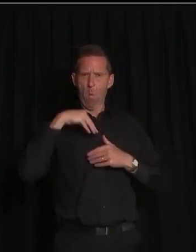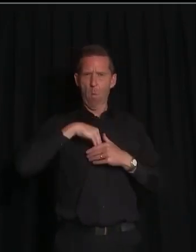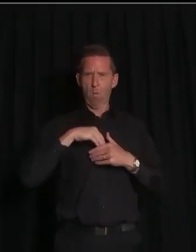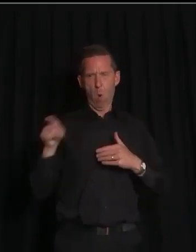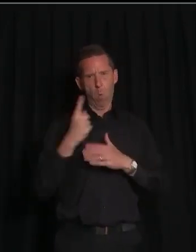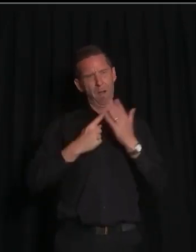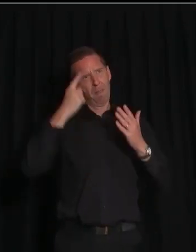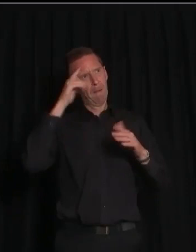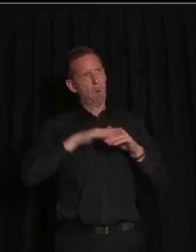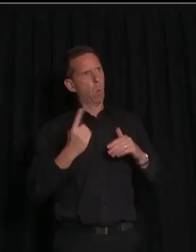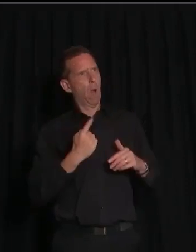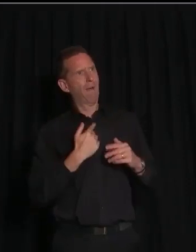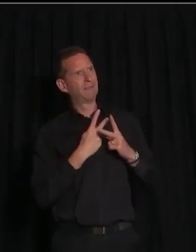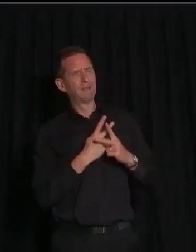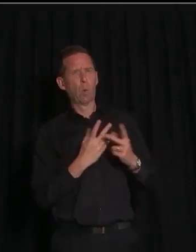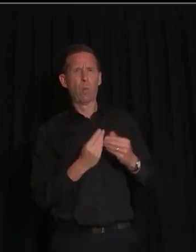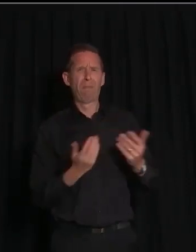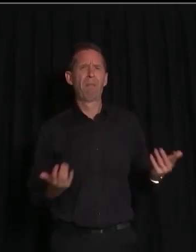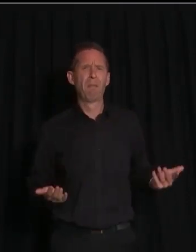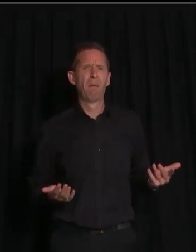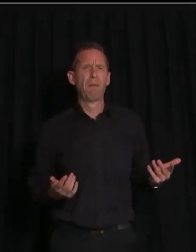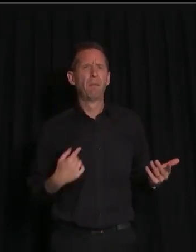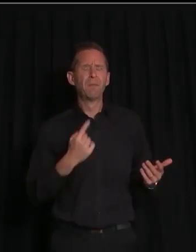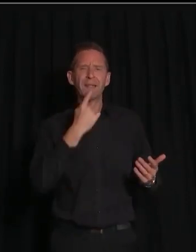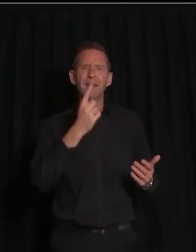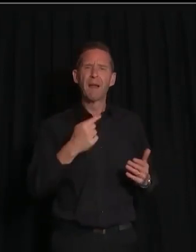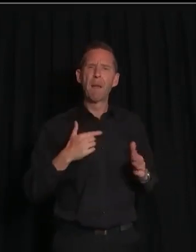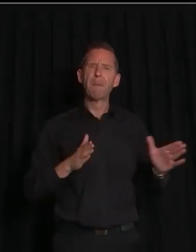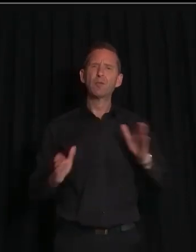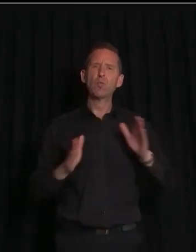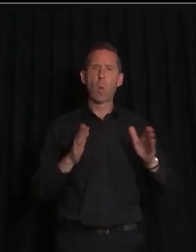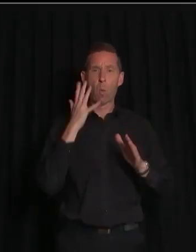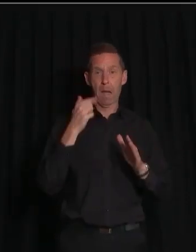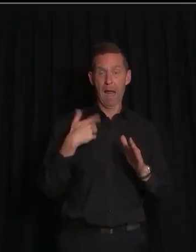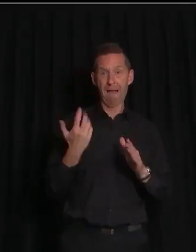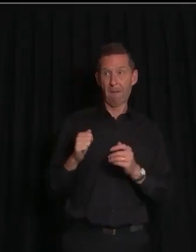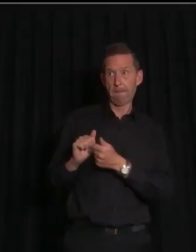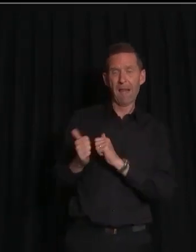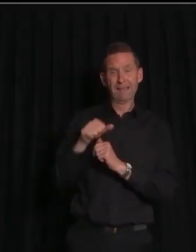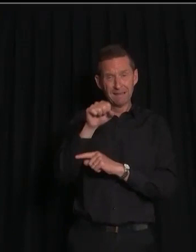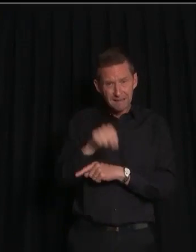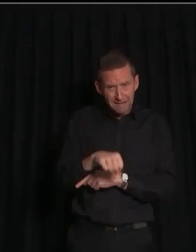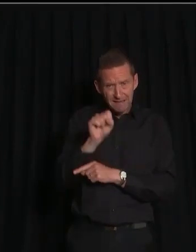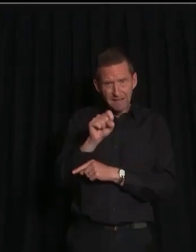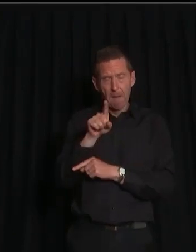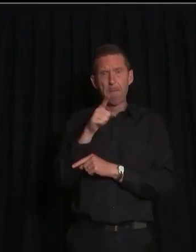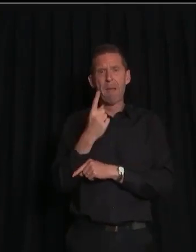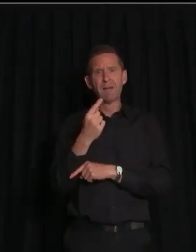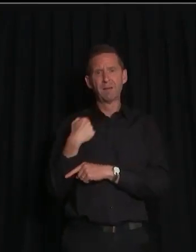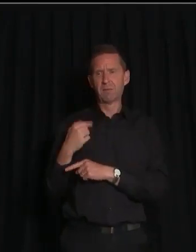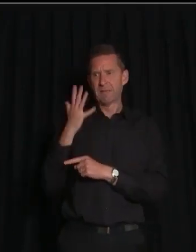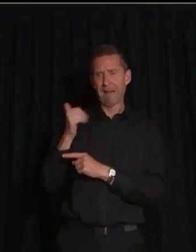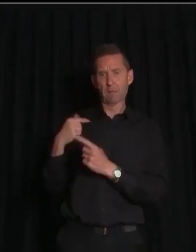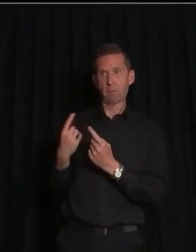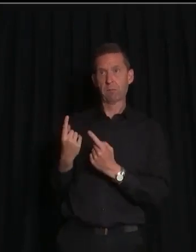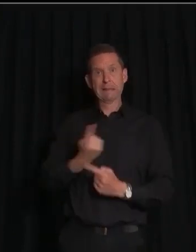So I have to say I'm bisexual when I have a partner, but I'm bisexual when I don't have it.